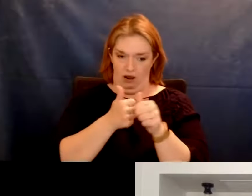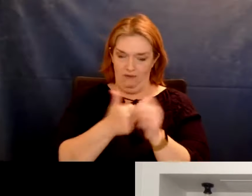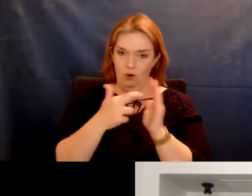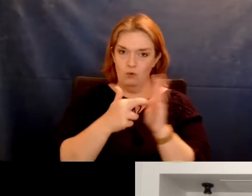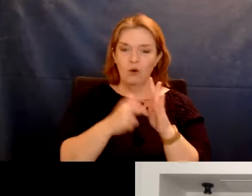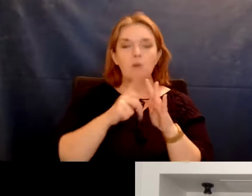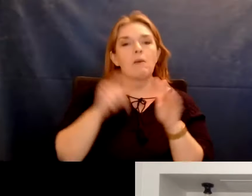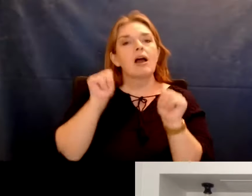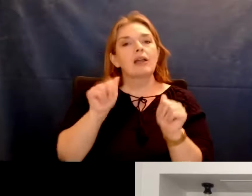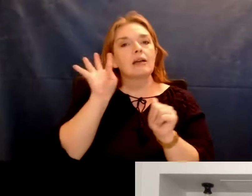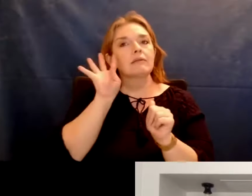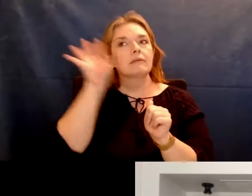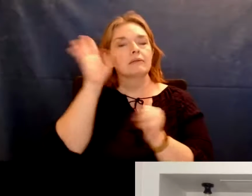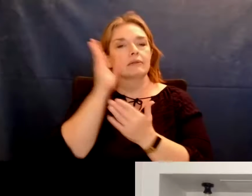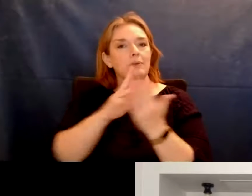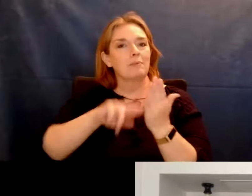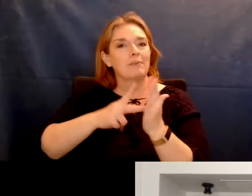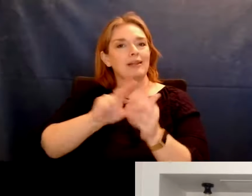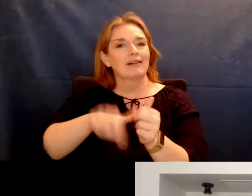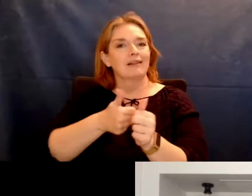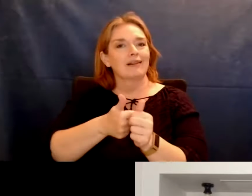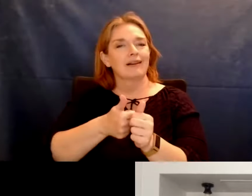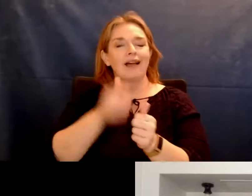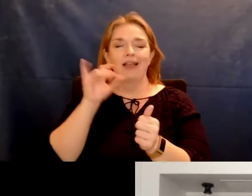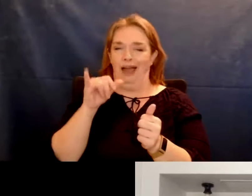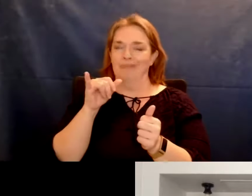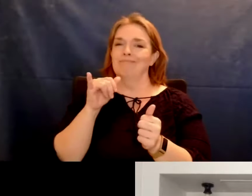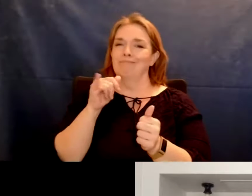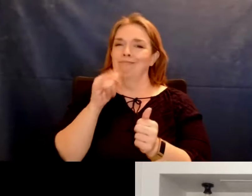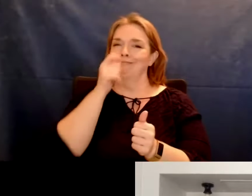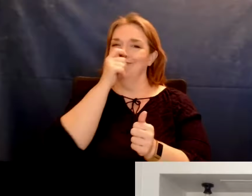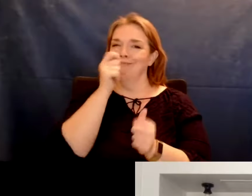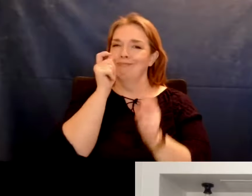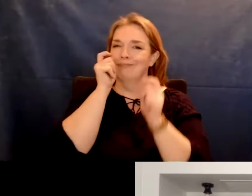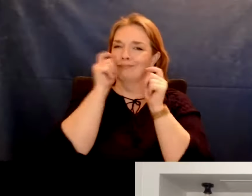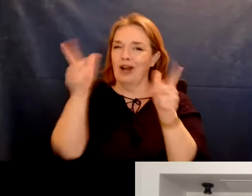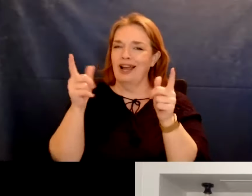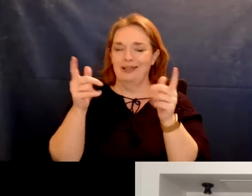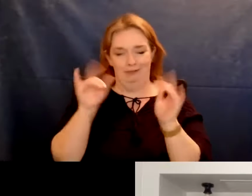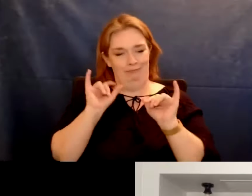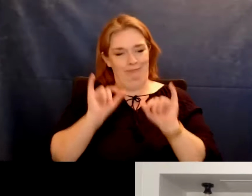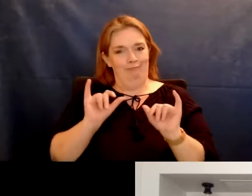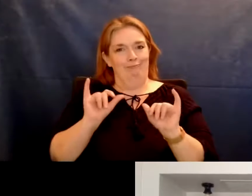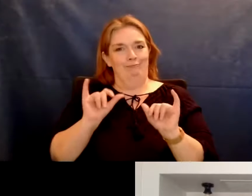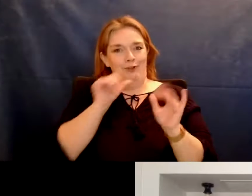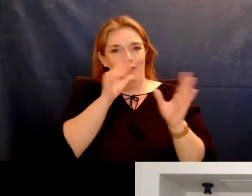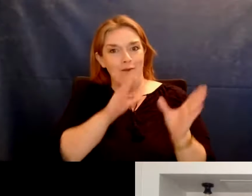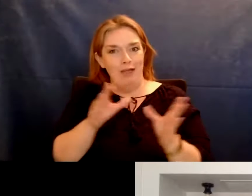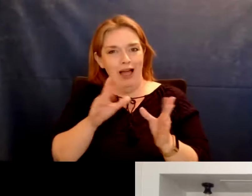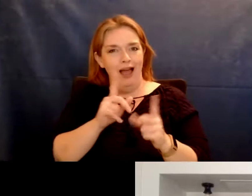so I don't know, it's a good surprise when I do, you know, dig deep